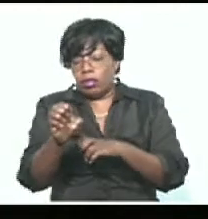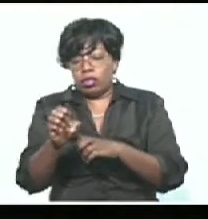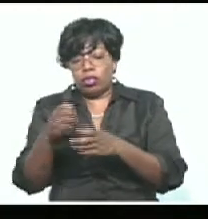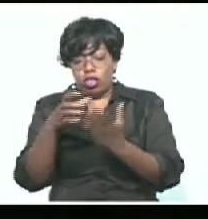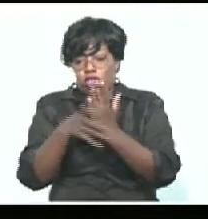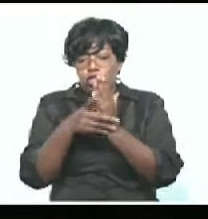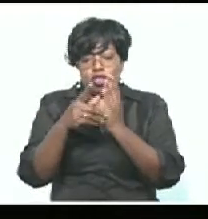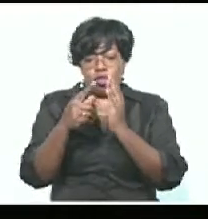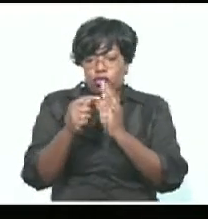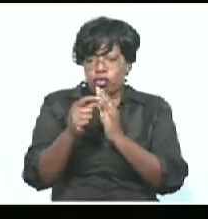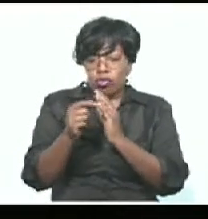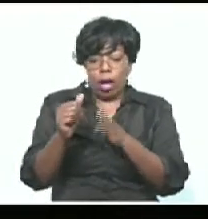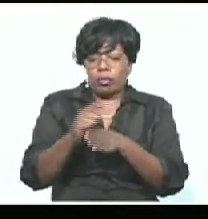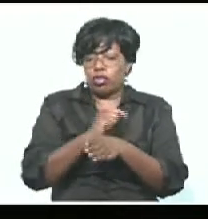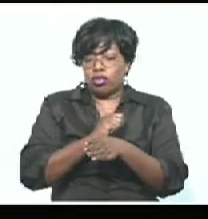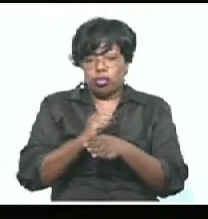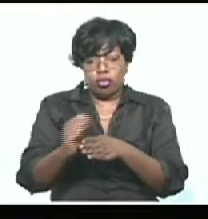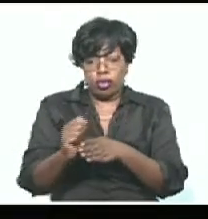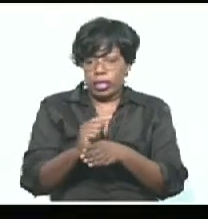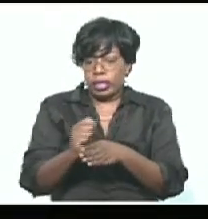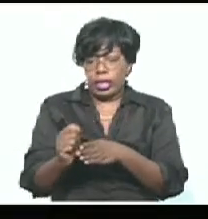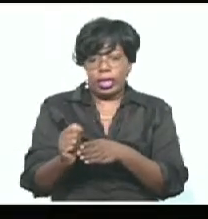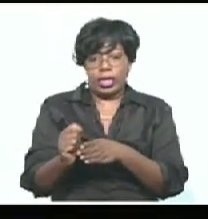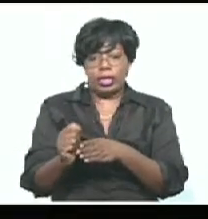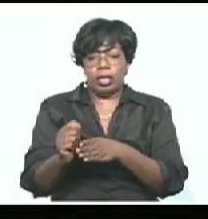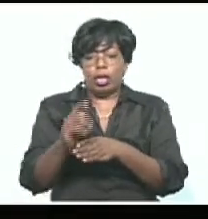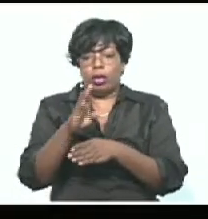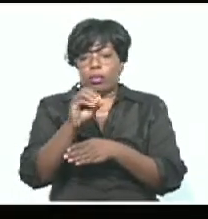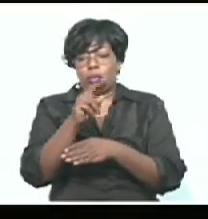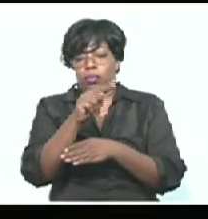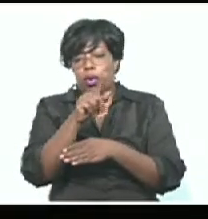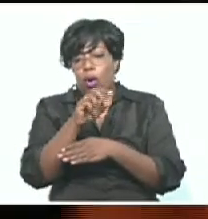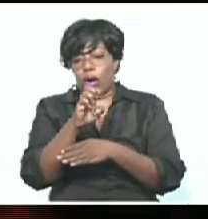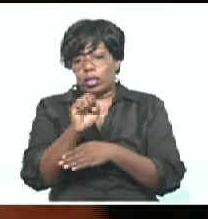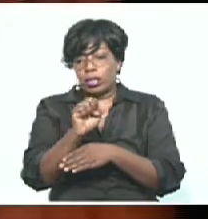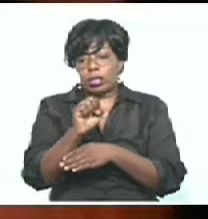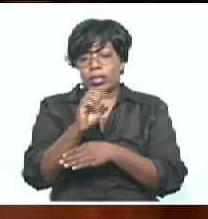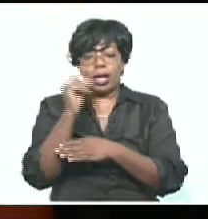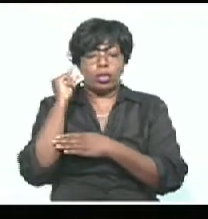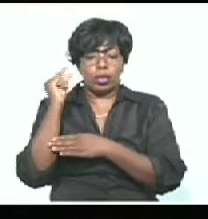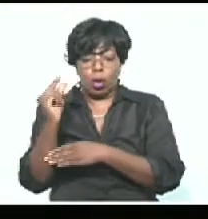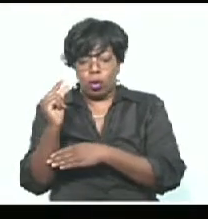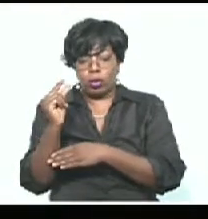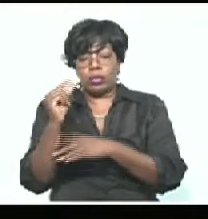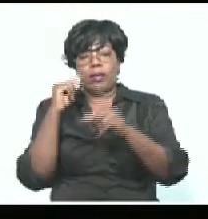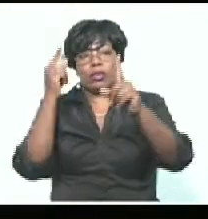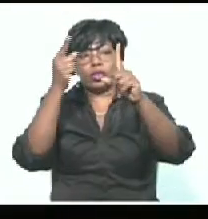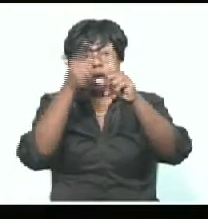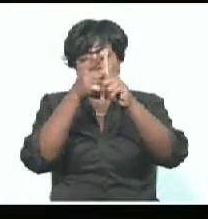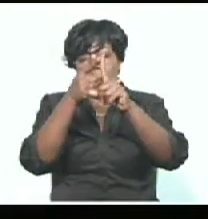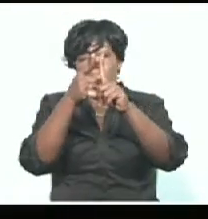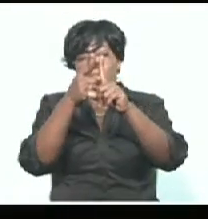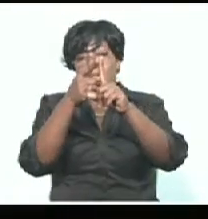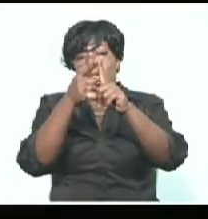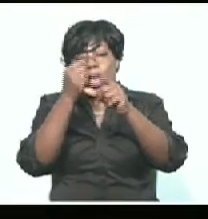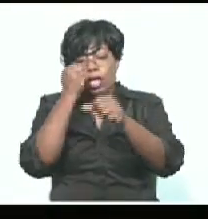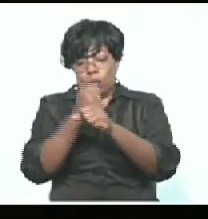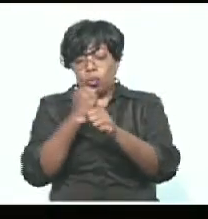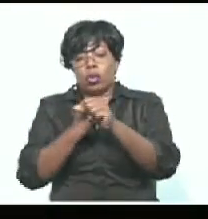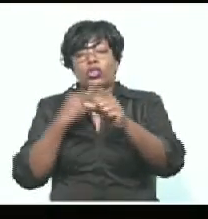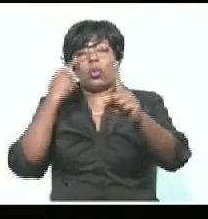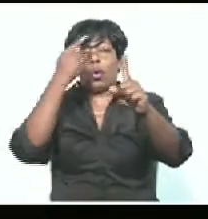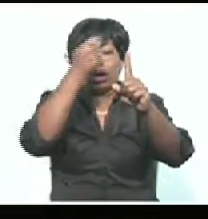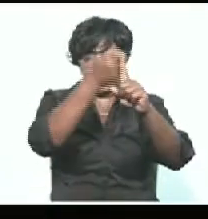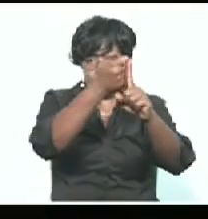goals. Basically, with the bronze, silver, and gold, we have to set goals and move towards them. On an expedition, that's what we do. And